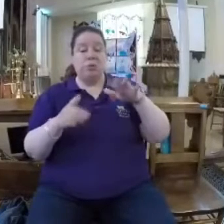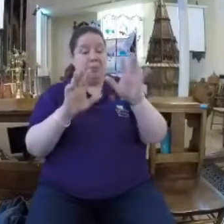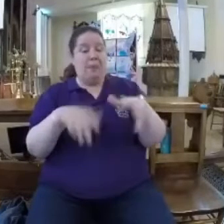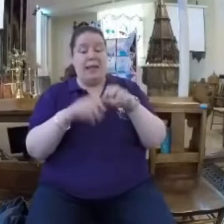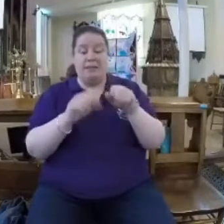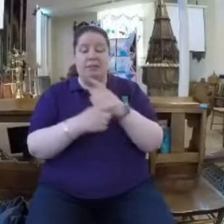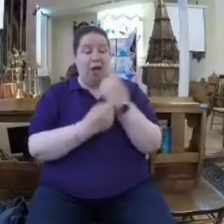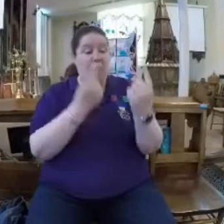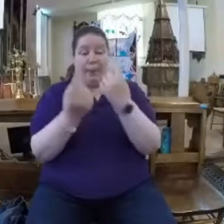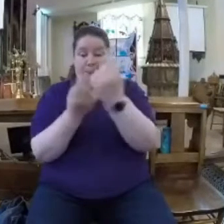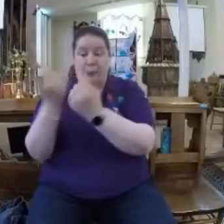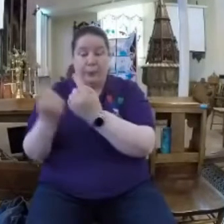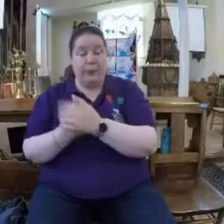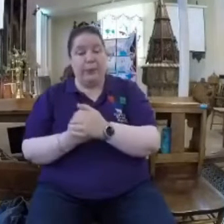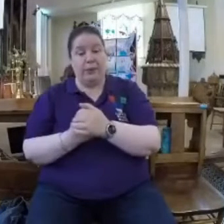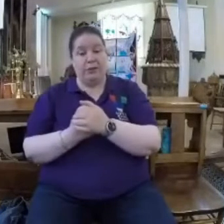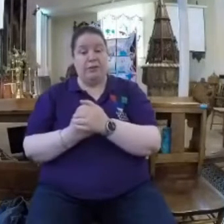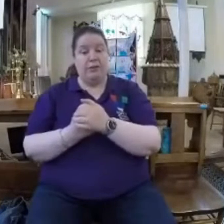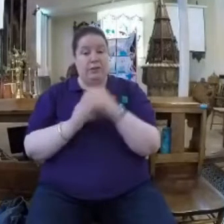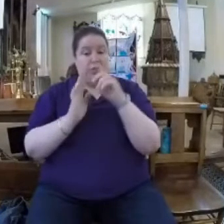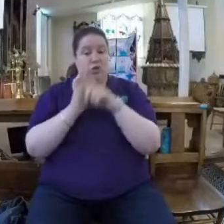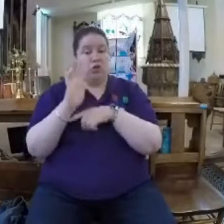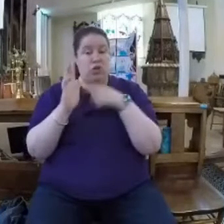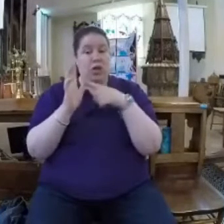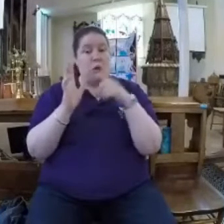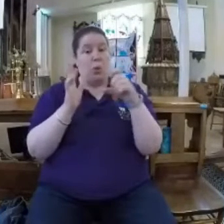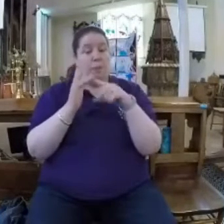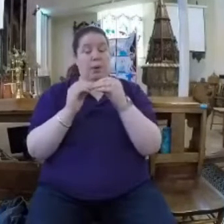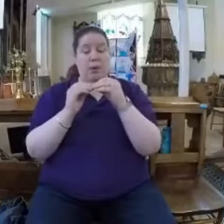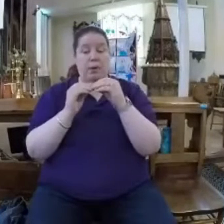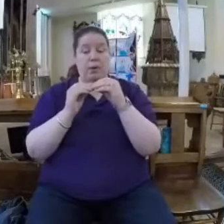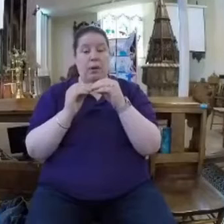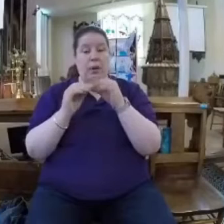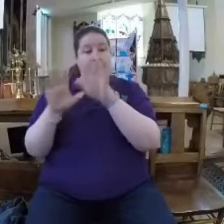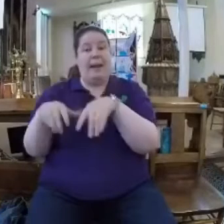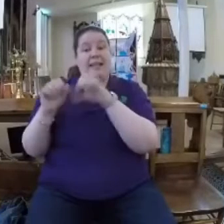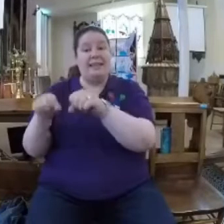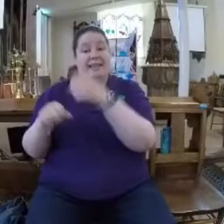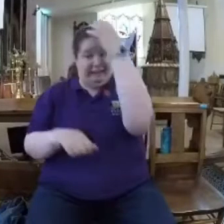reading, Jacob, not once but twice, blesses Pharaoh. That's a big deal.